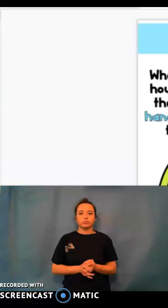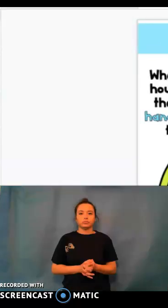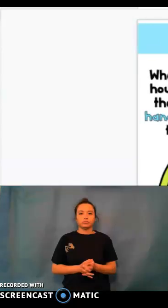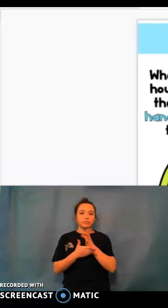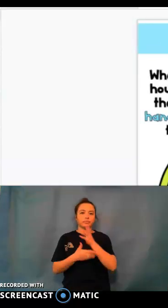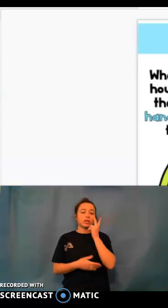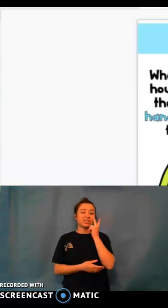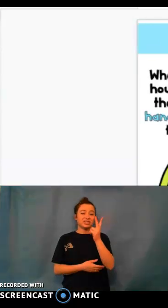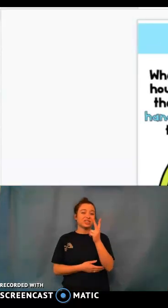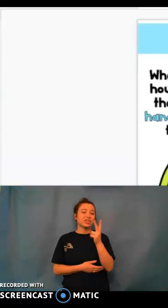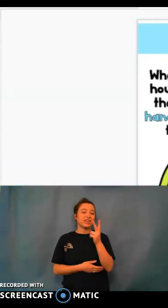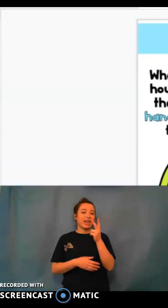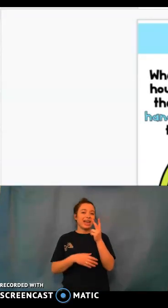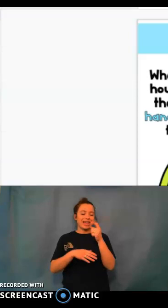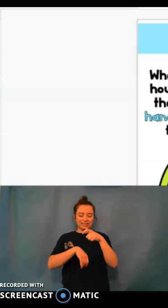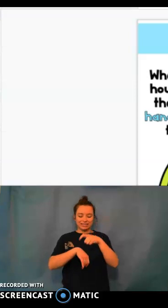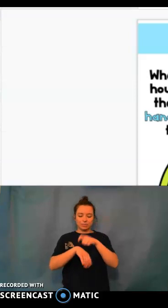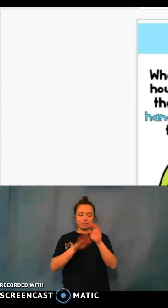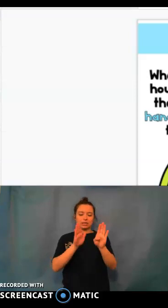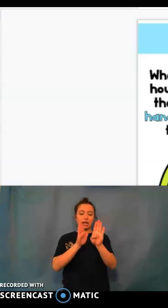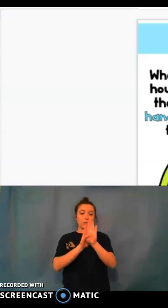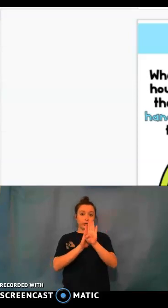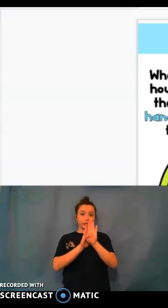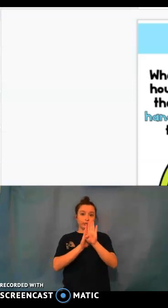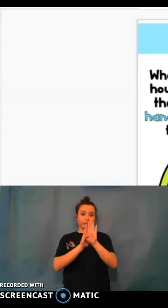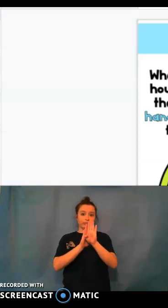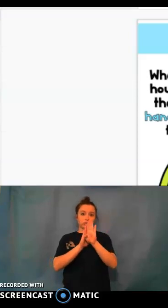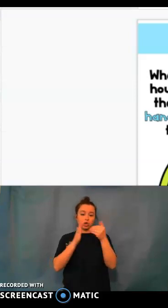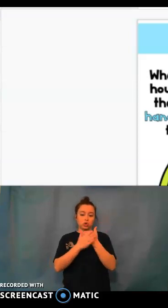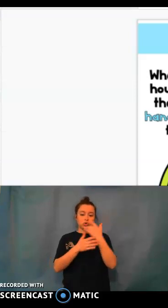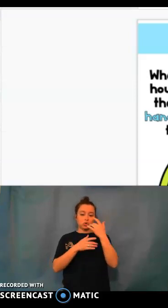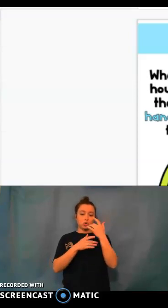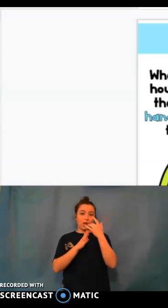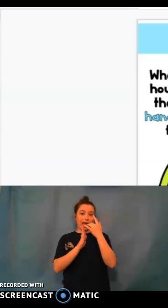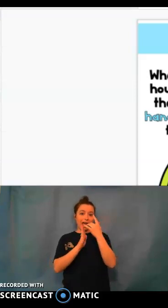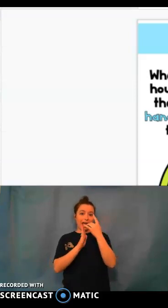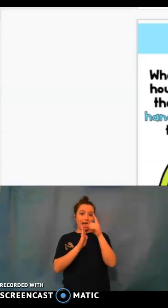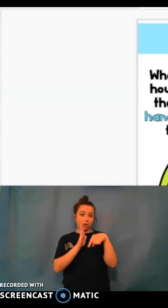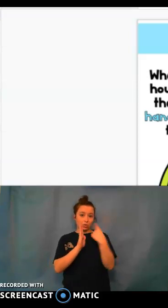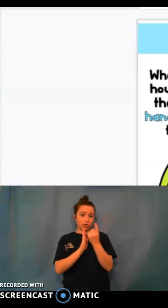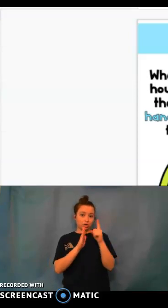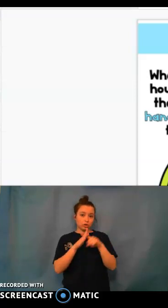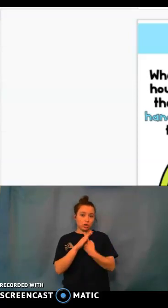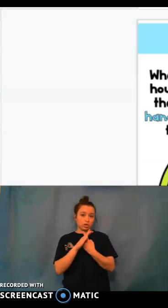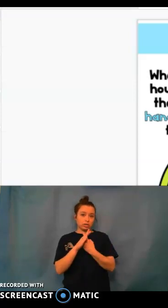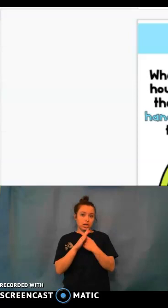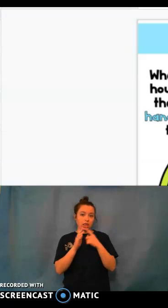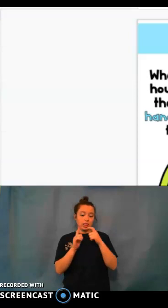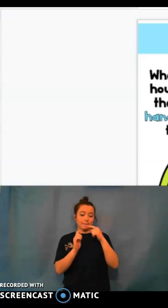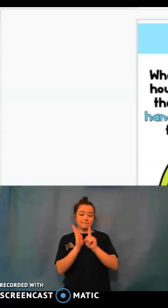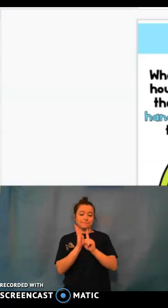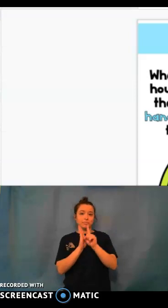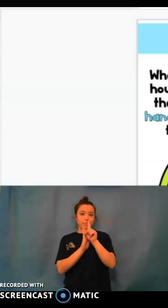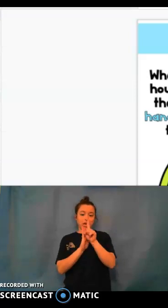All right, let's look at telling time to the hour. When a new hour begins, the minute hand points up to the